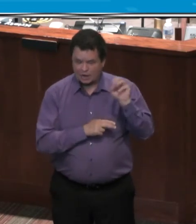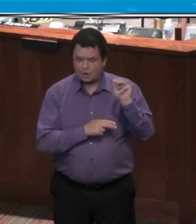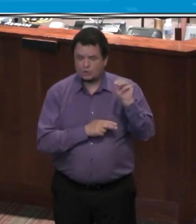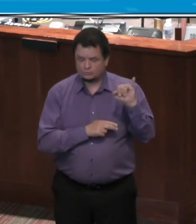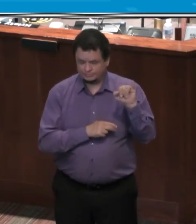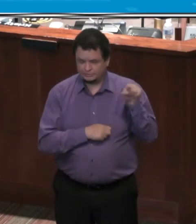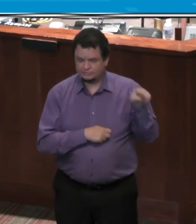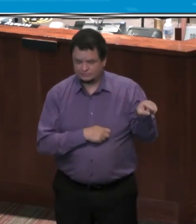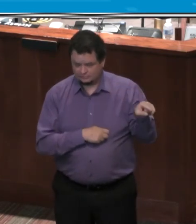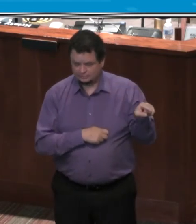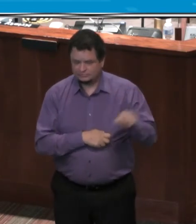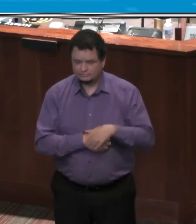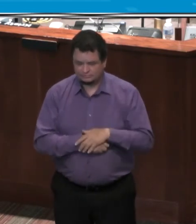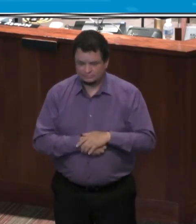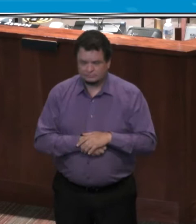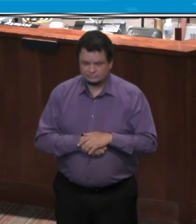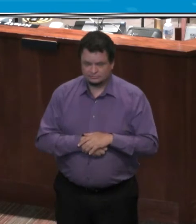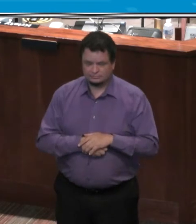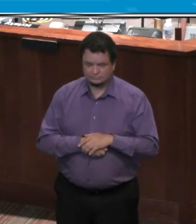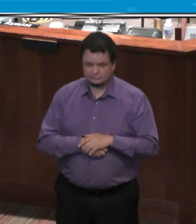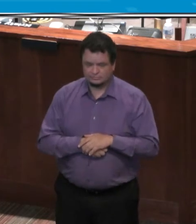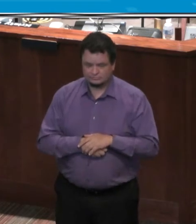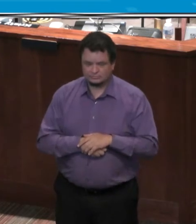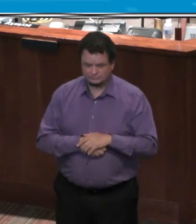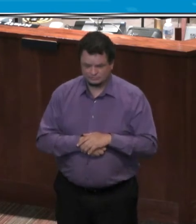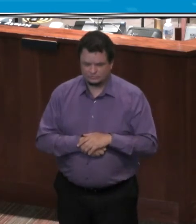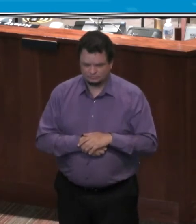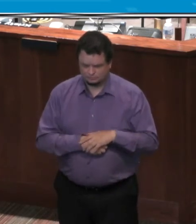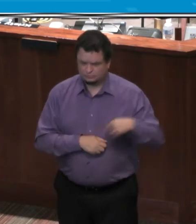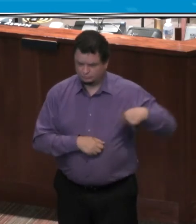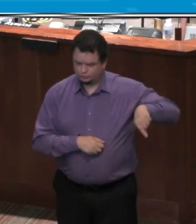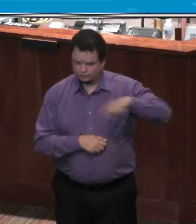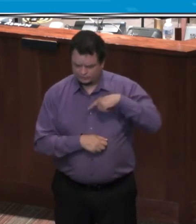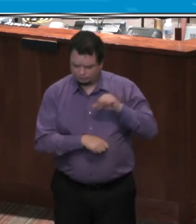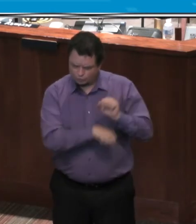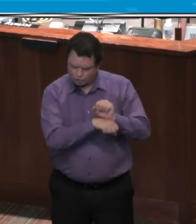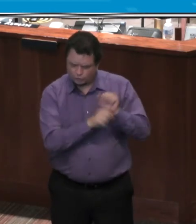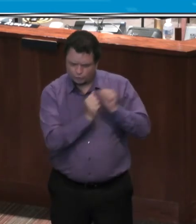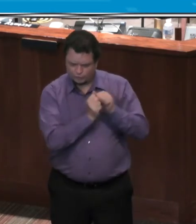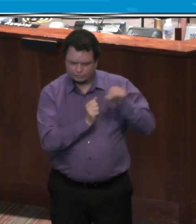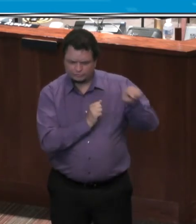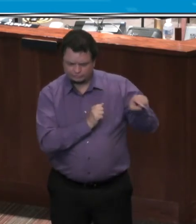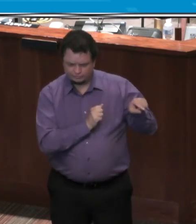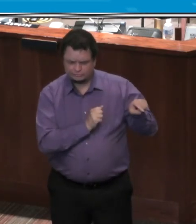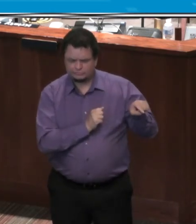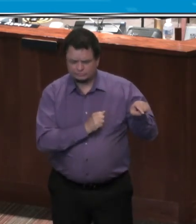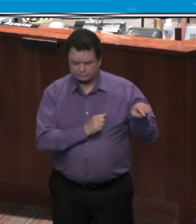can build resiliency and strengthen resiliency in our community.